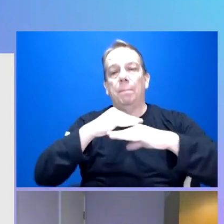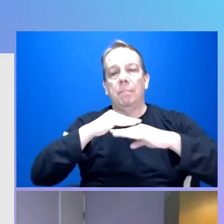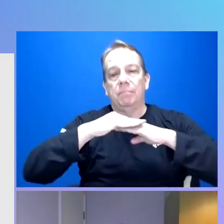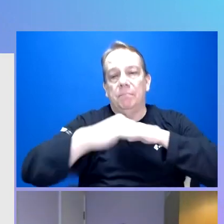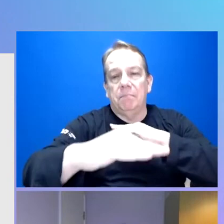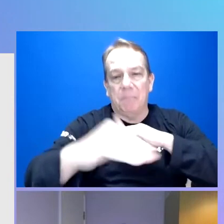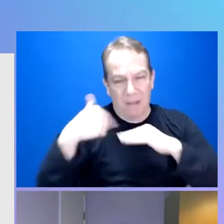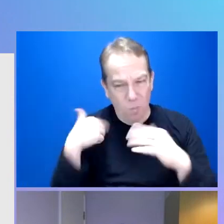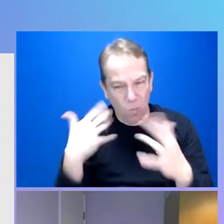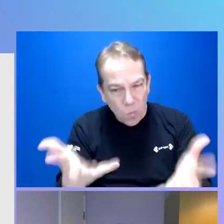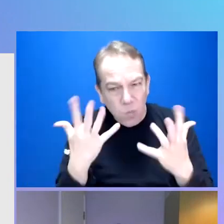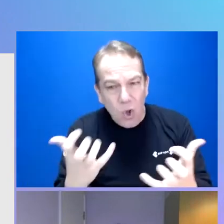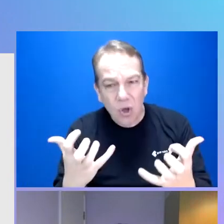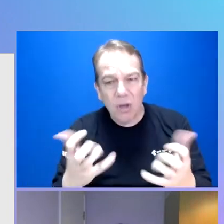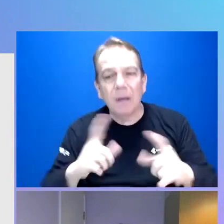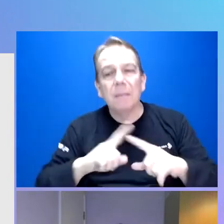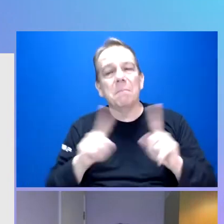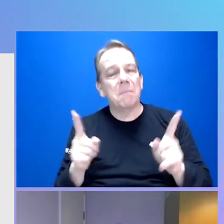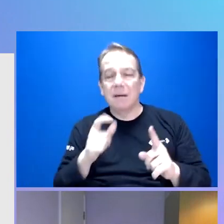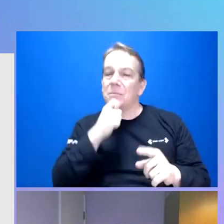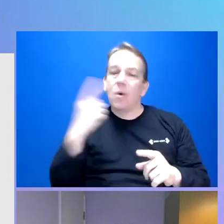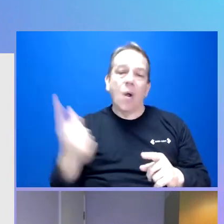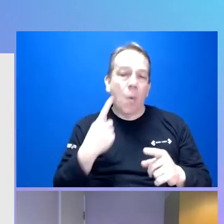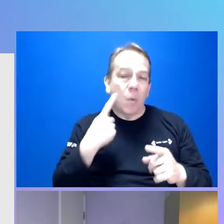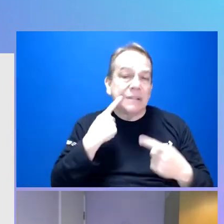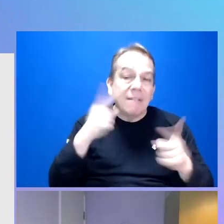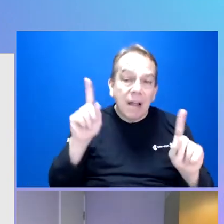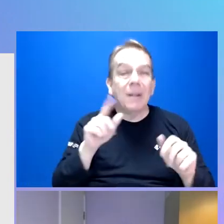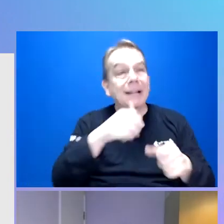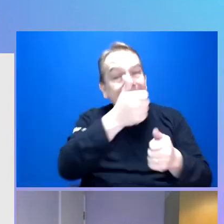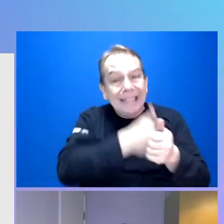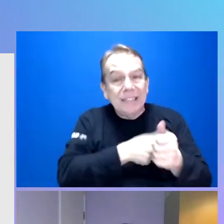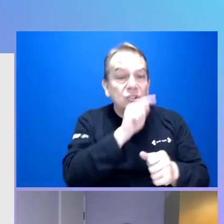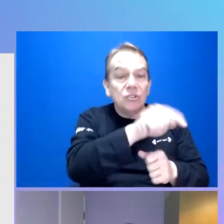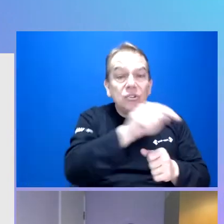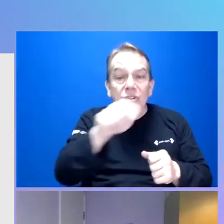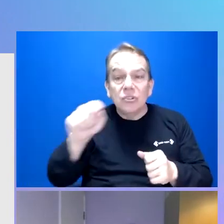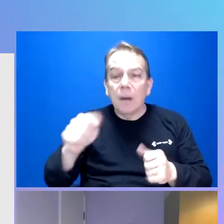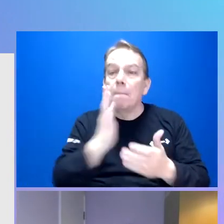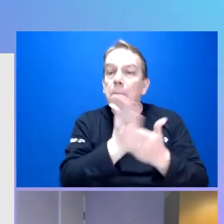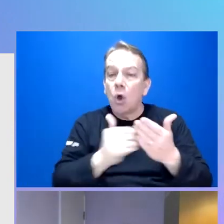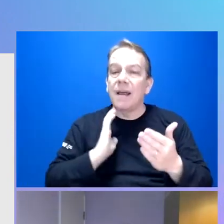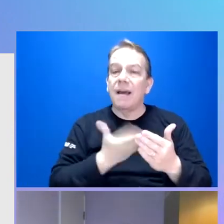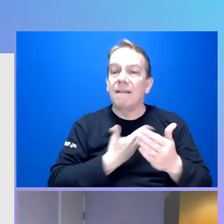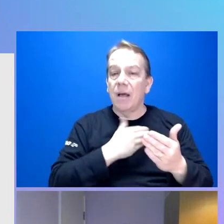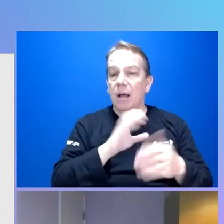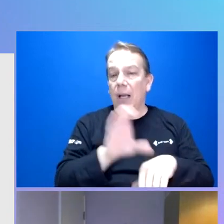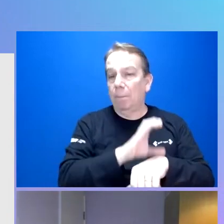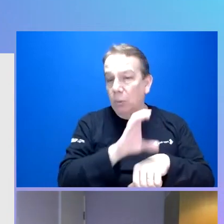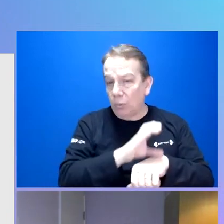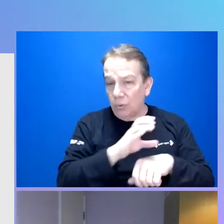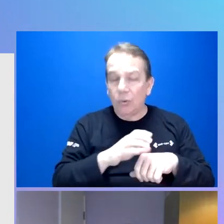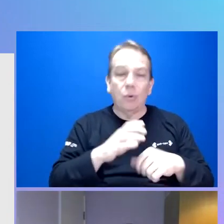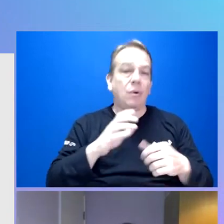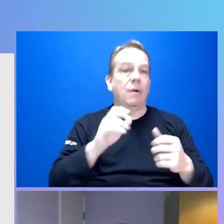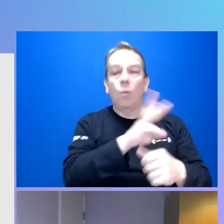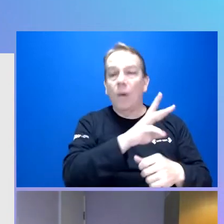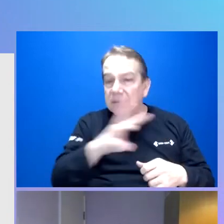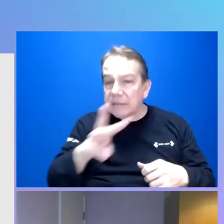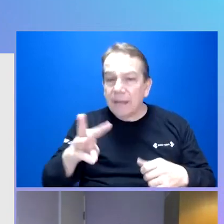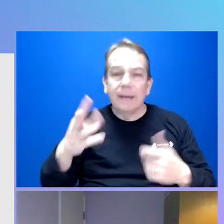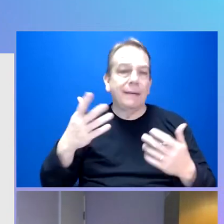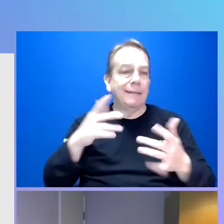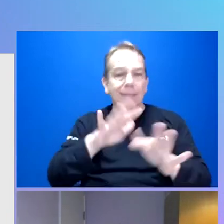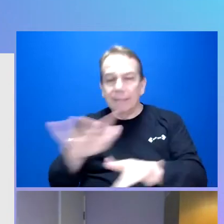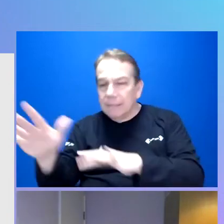if that isn't immediately visible on every part of our platform right now. So here is a quote from us speaking to a client when we have been wrapping